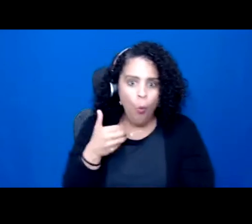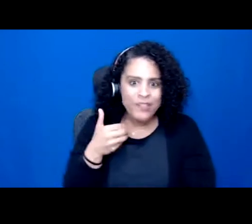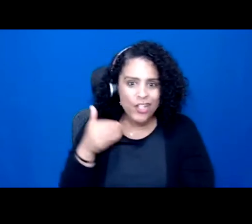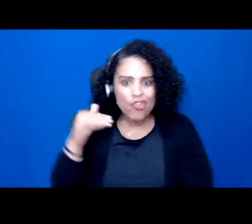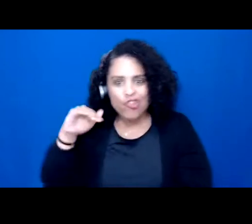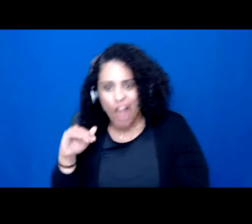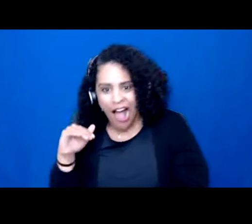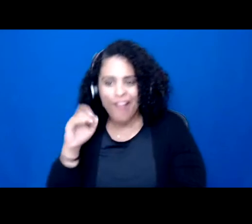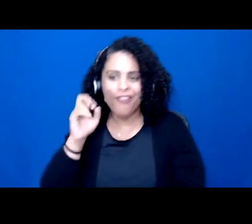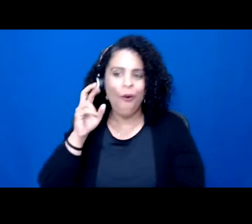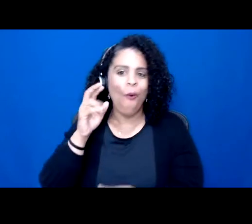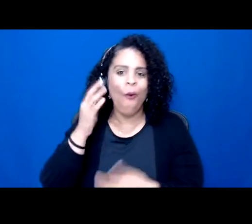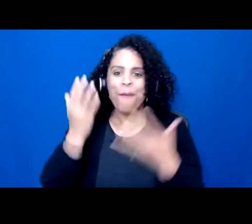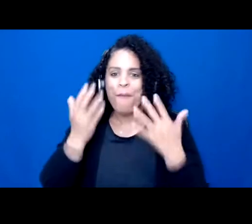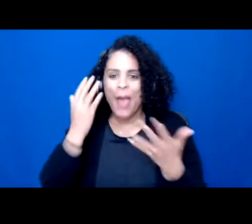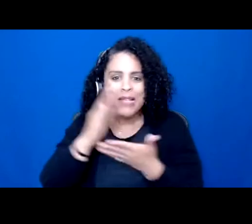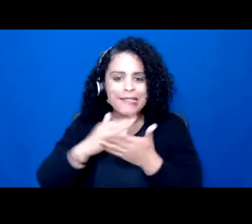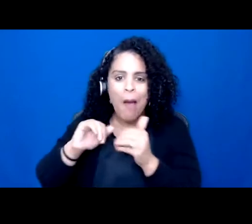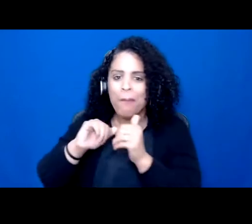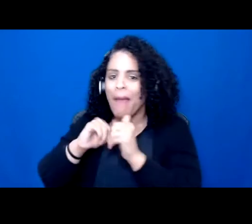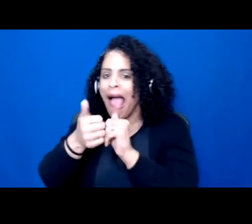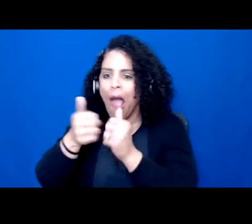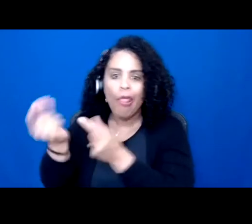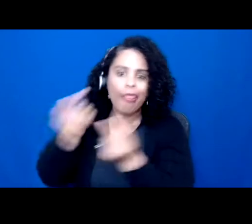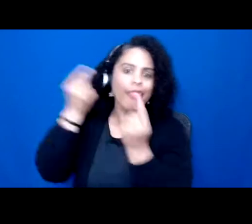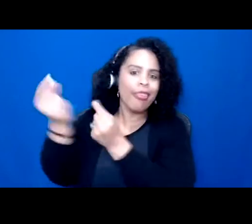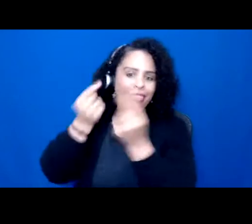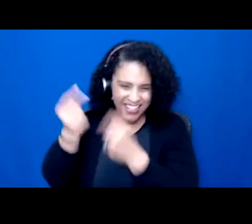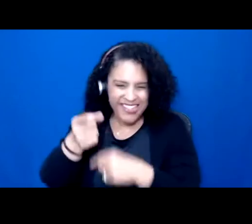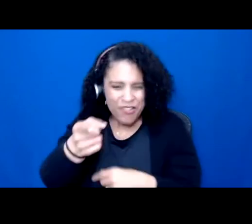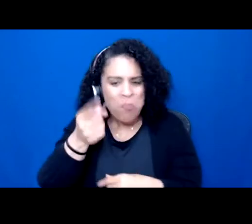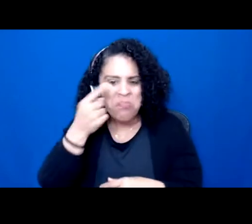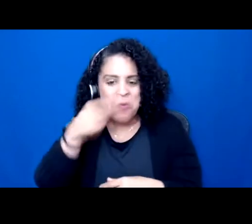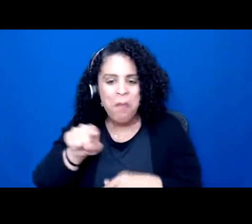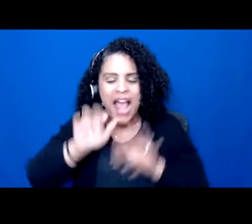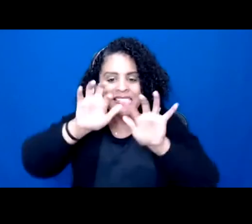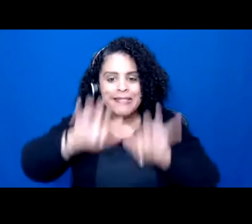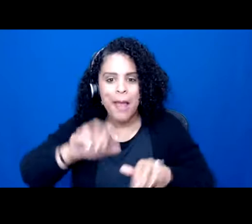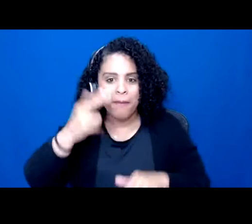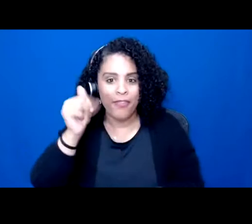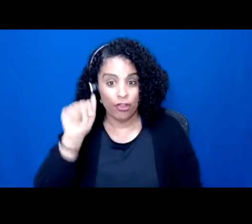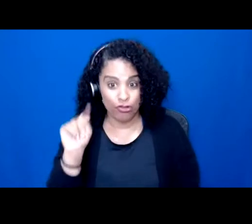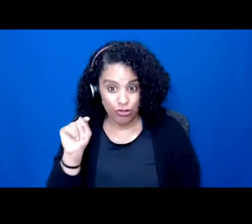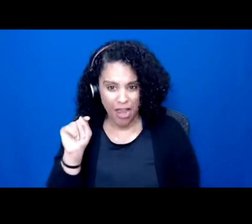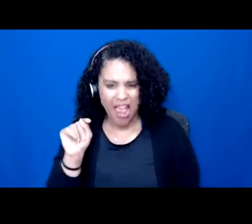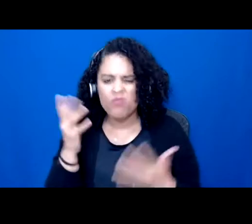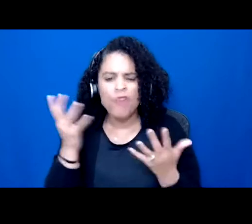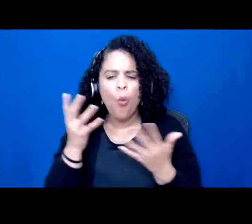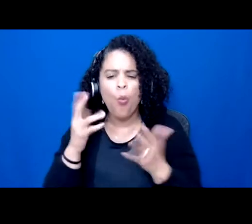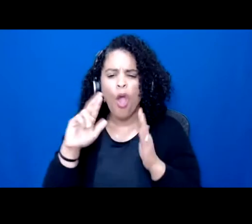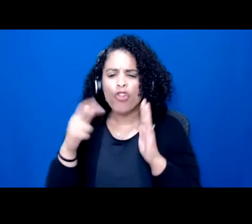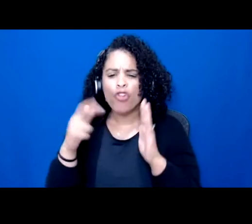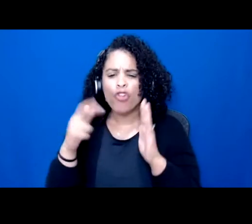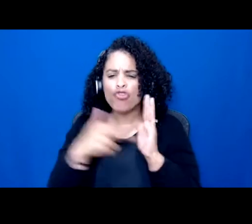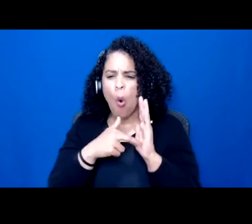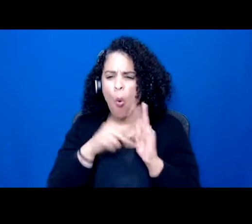some other way preoccupied, if you wouldn't mind just typing into the chat what role